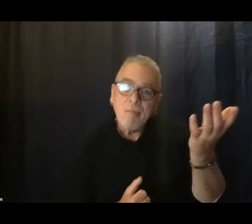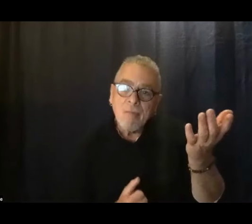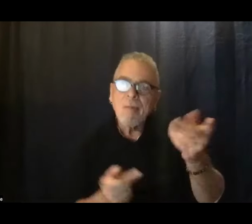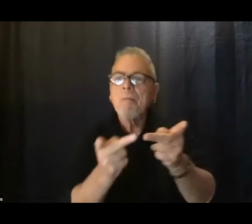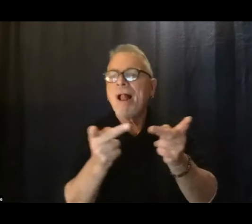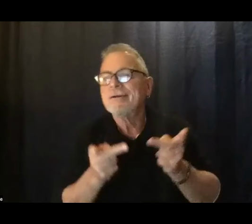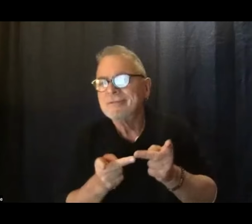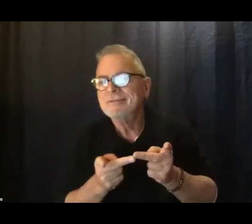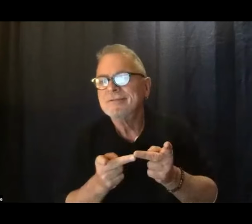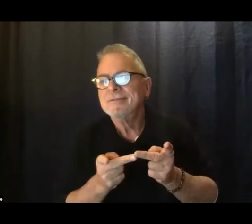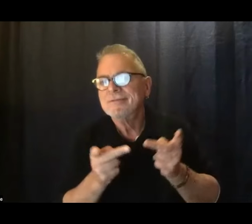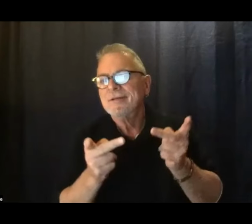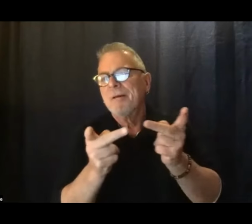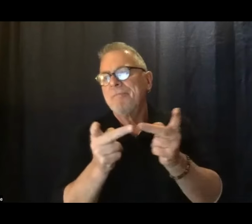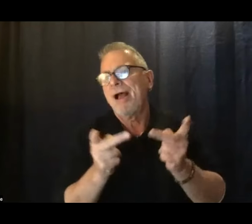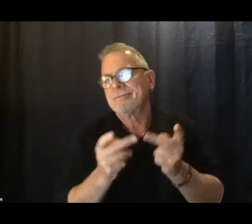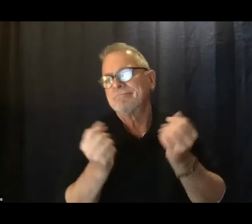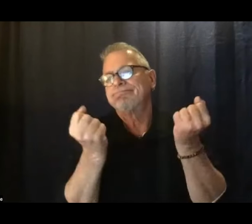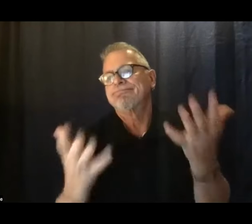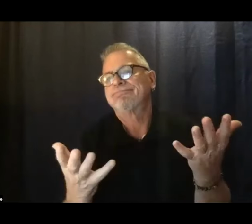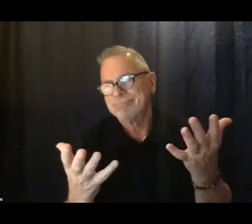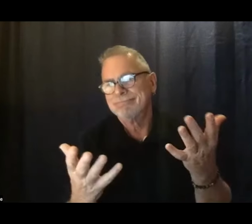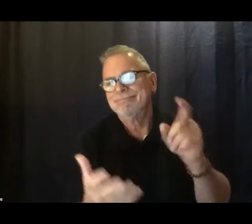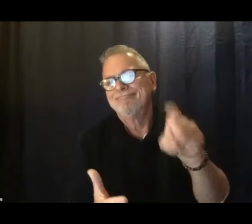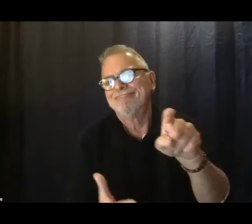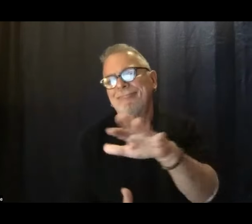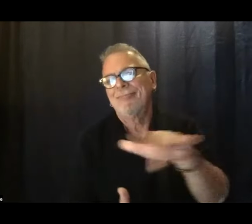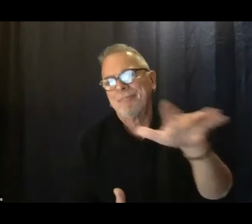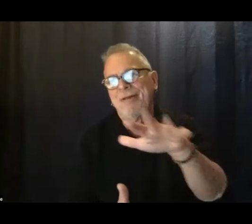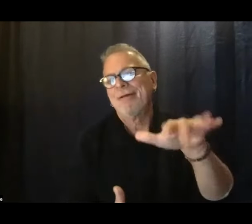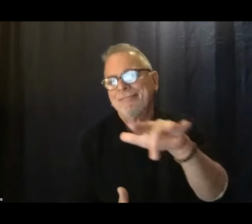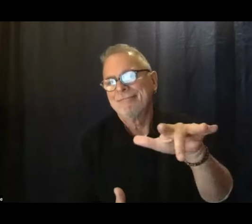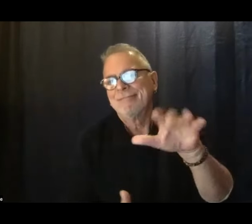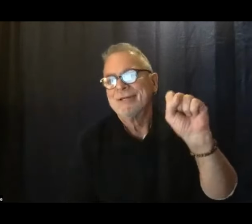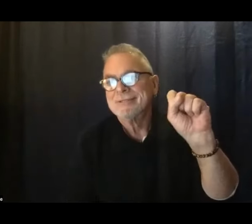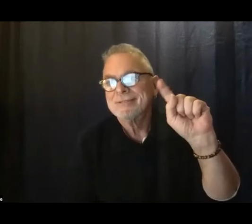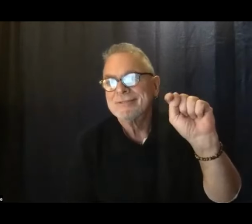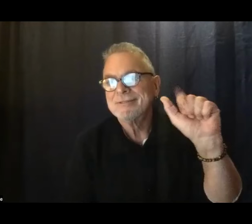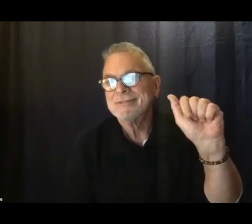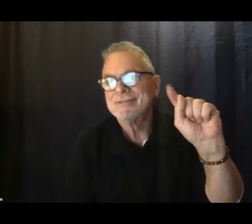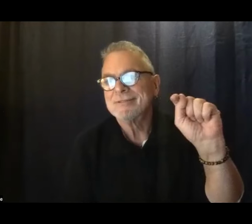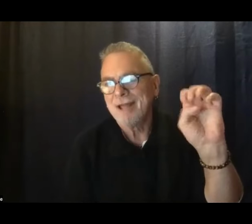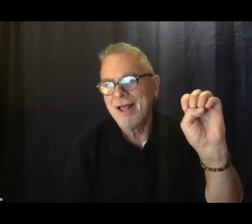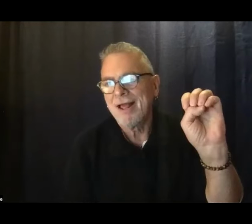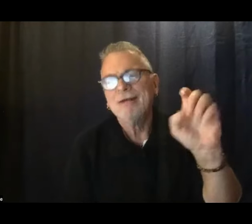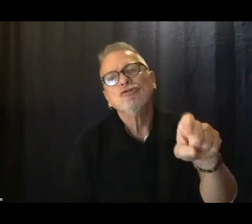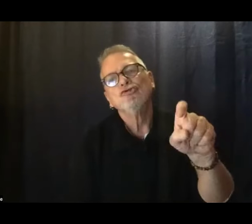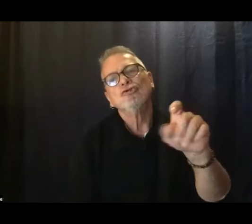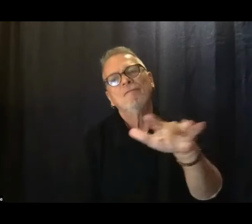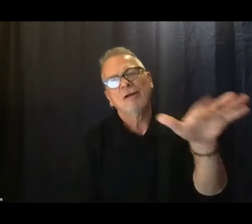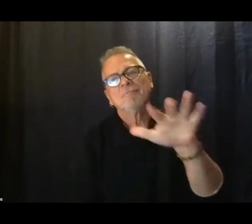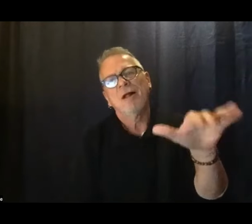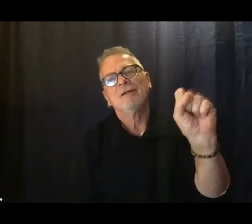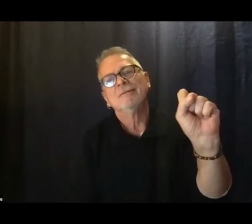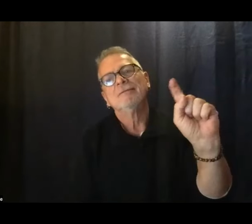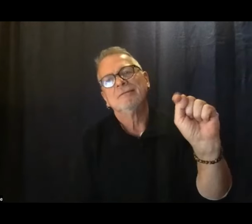you meet somebody, right? Hi, my name is, and then you fingerspell your name. Now, names of places. Many, many places do need